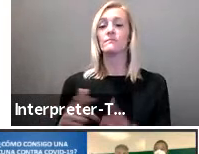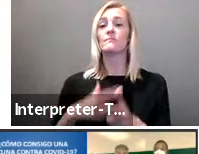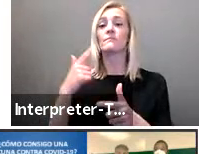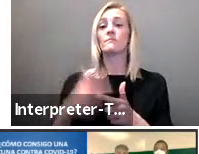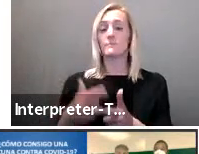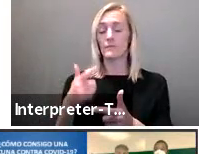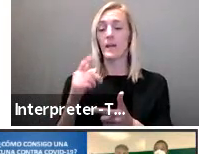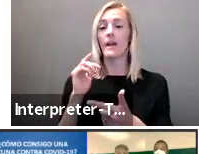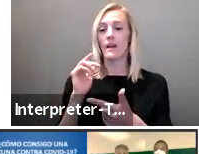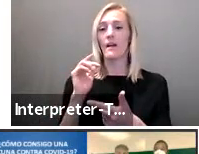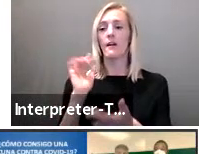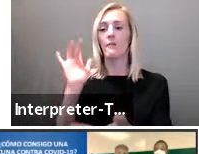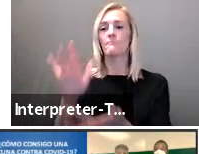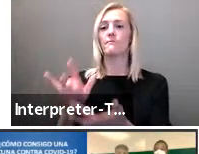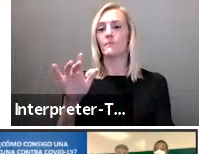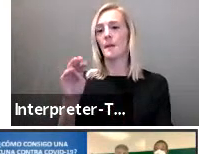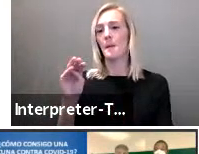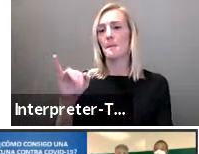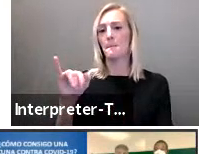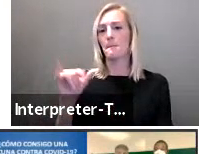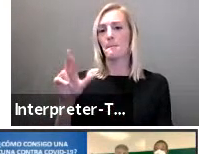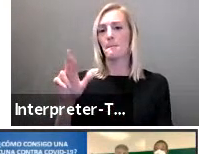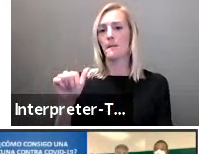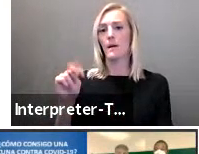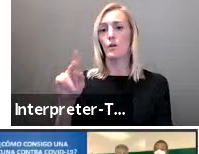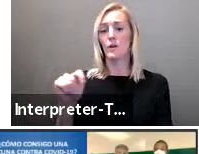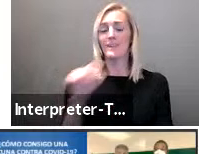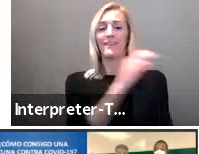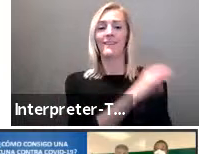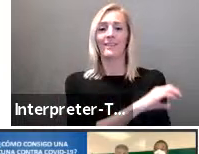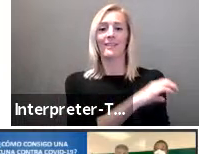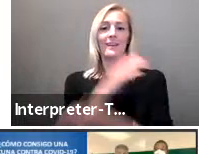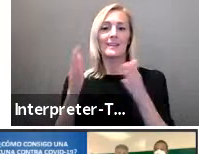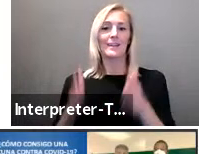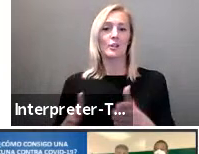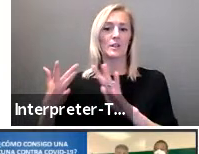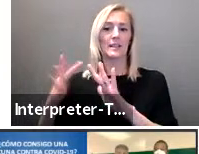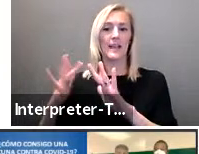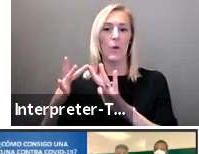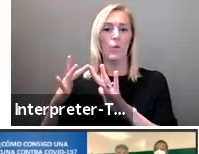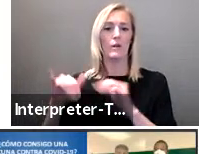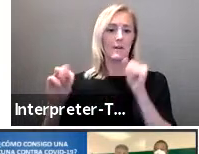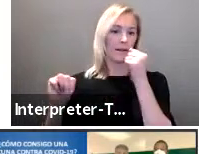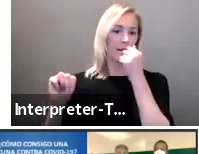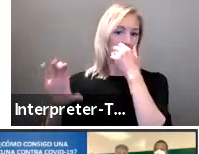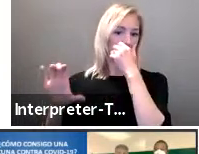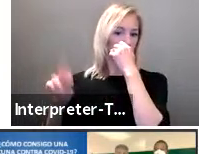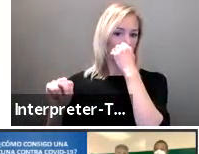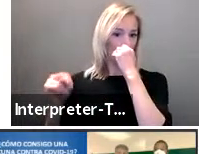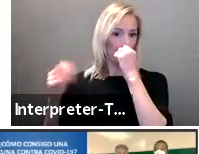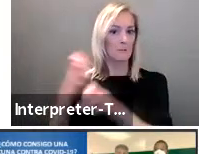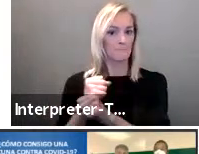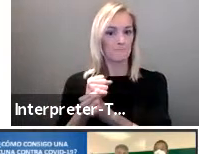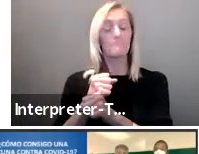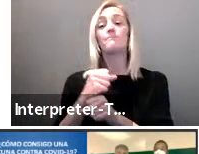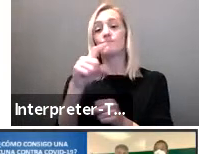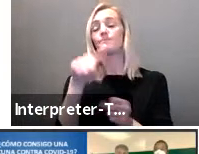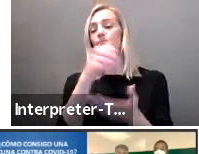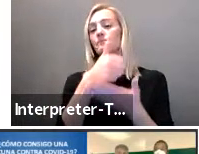Migrant Clinician Network. That's what MCN stands for. And they helped us